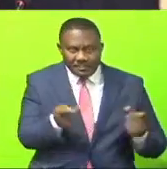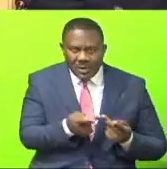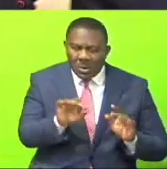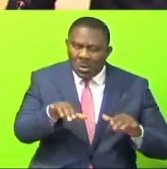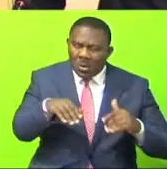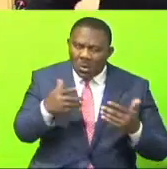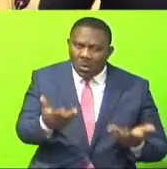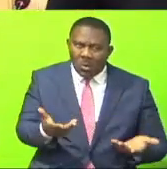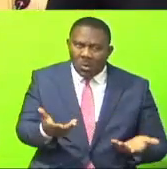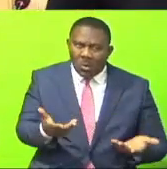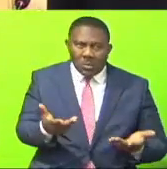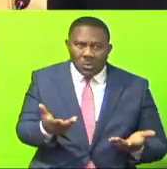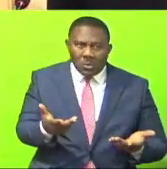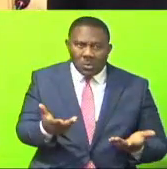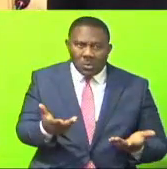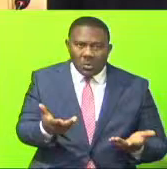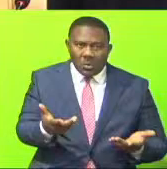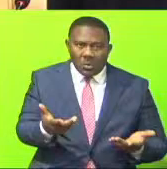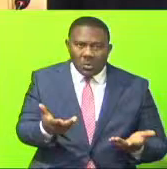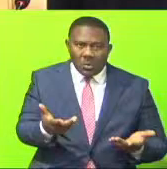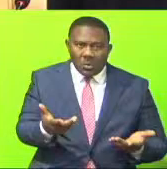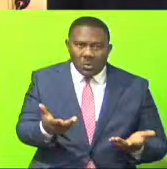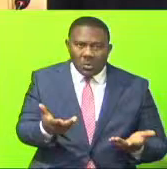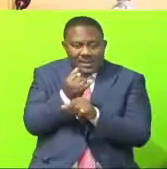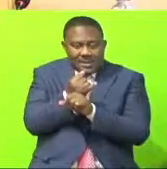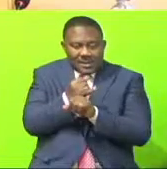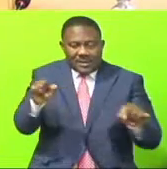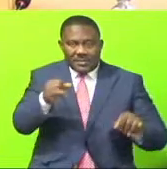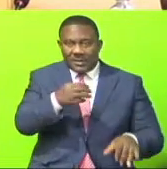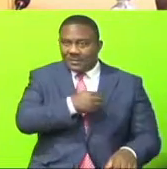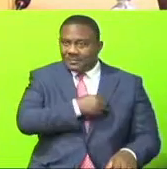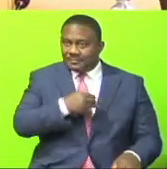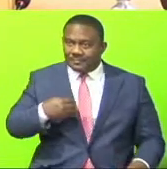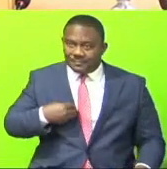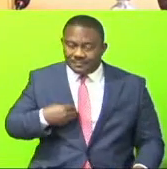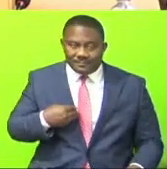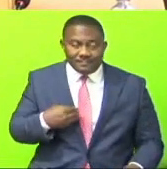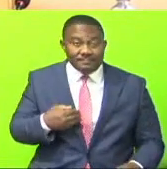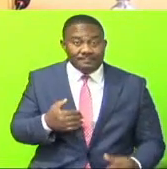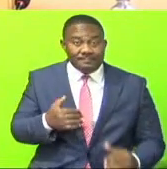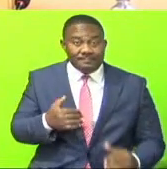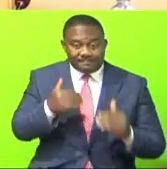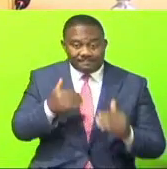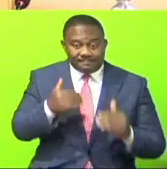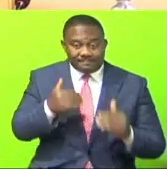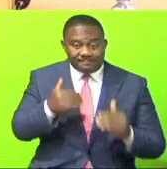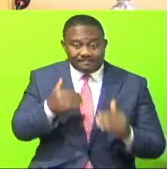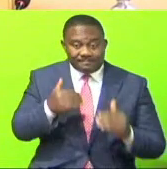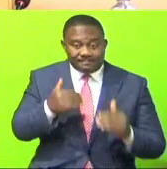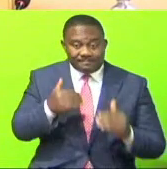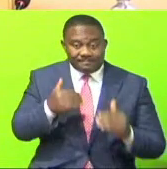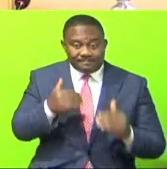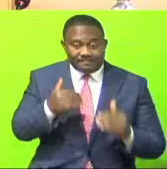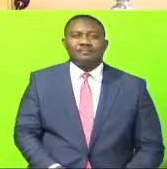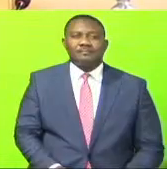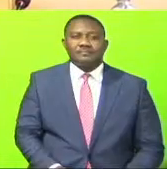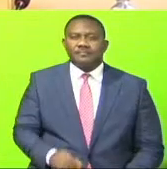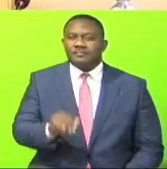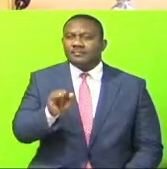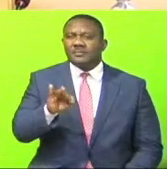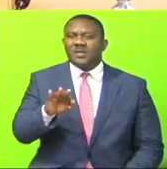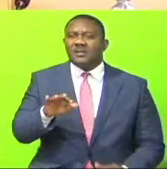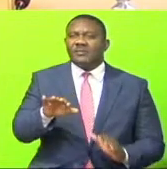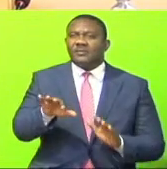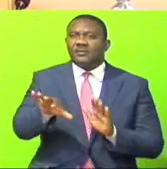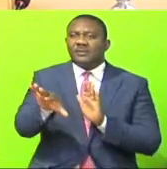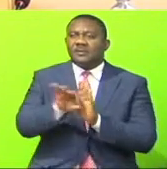an independent member. Then H, if he was elected a member of